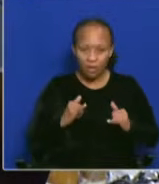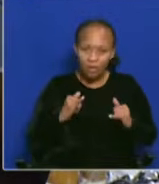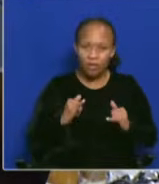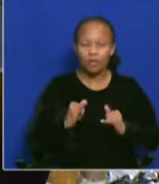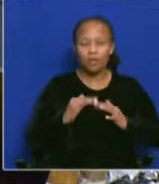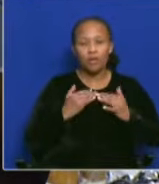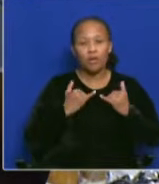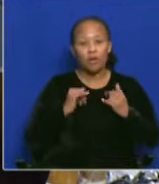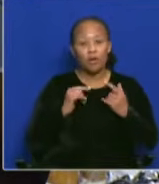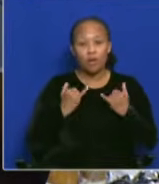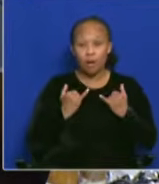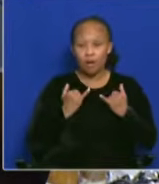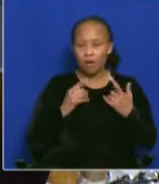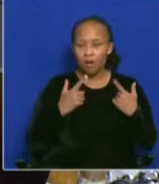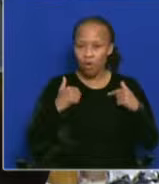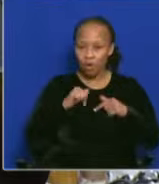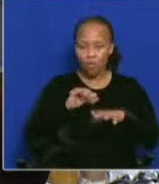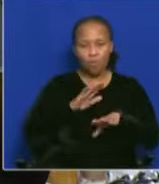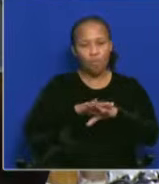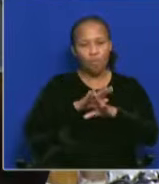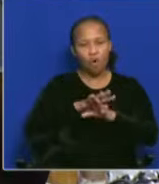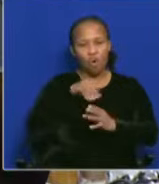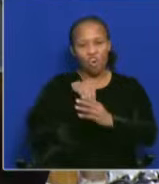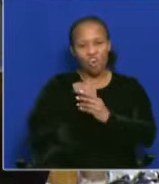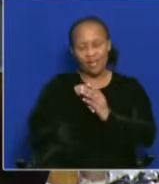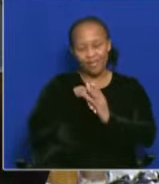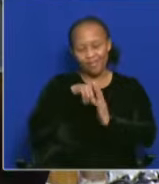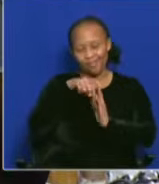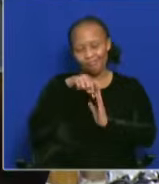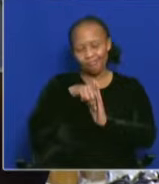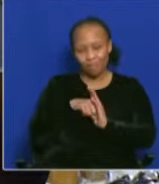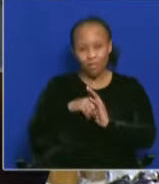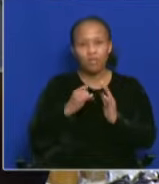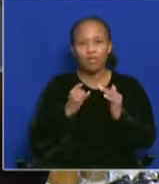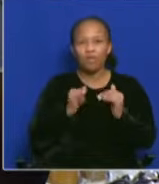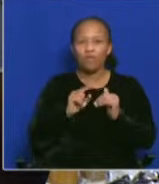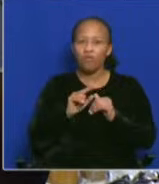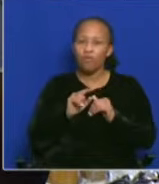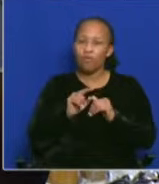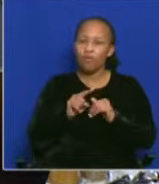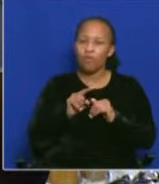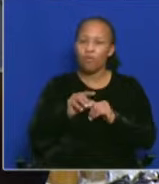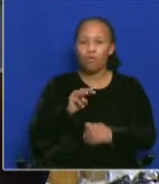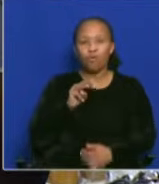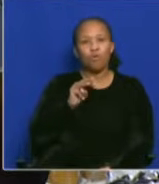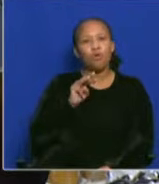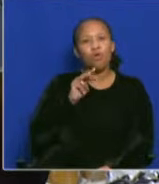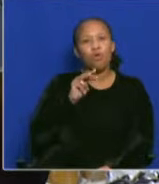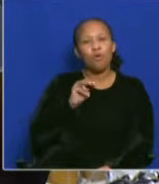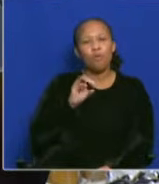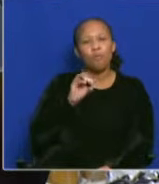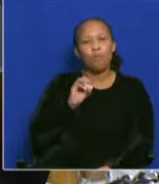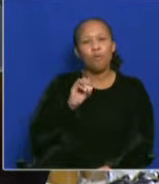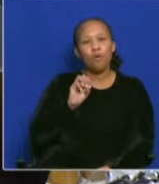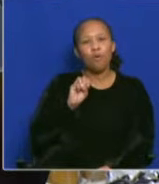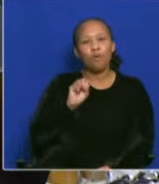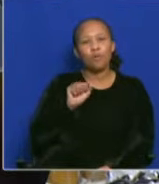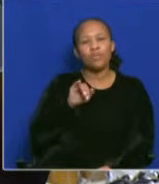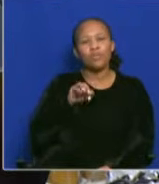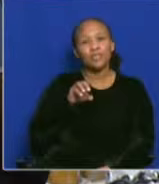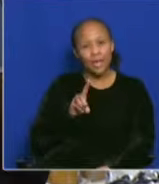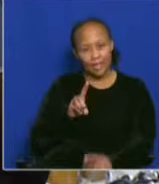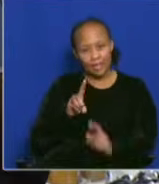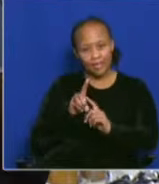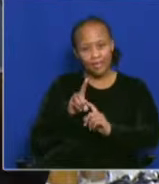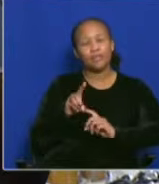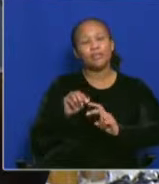tenders and the significance of Mr. Mo Sayed and the chat between General Khan and Mo Sayed. And it's